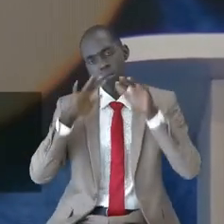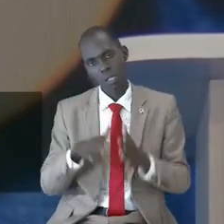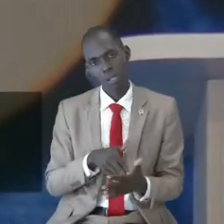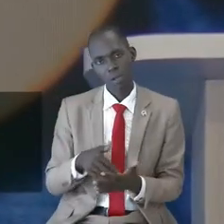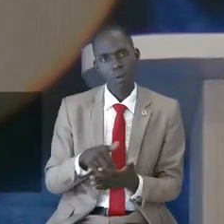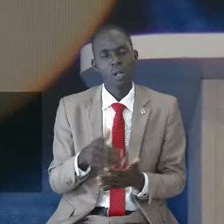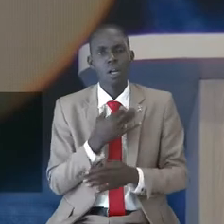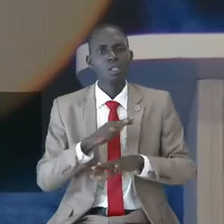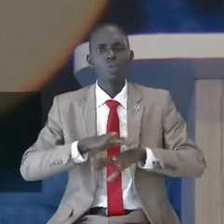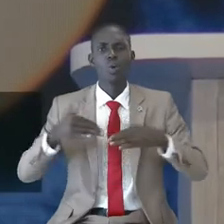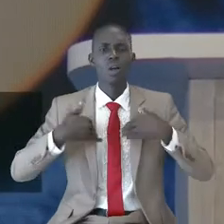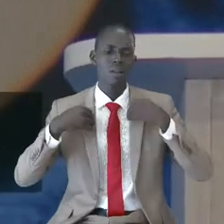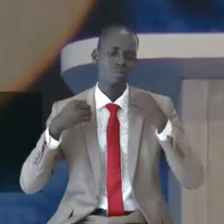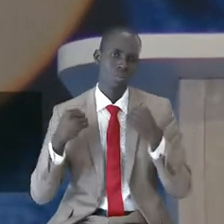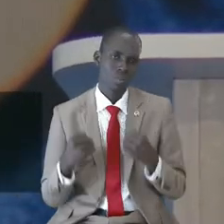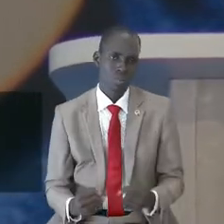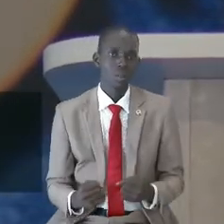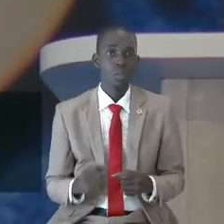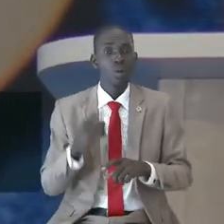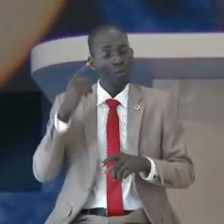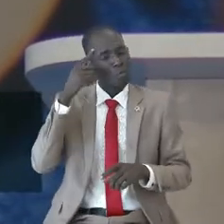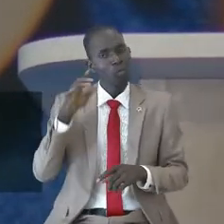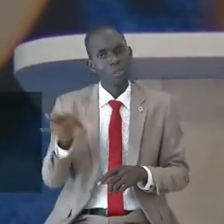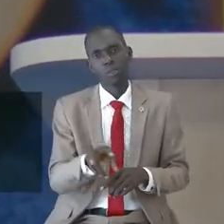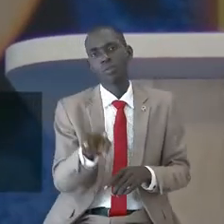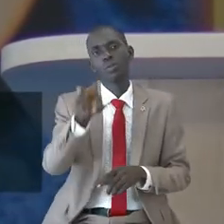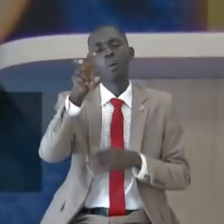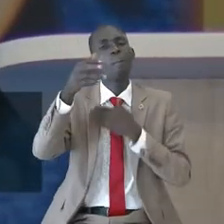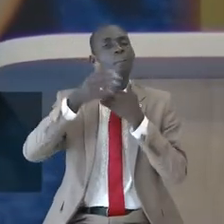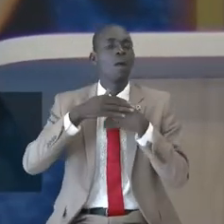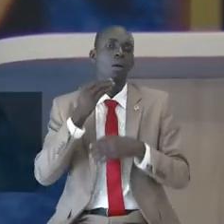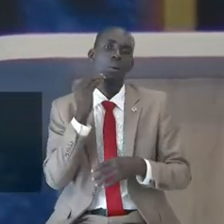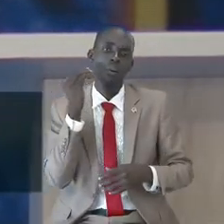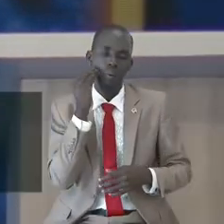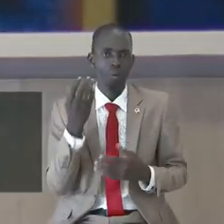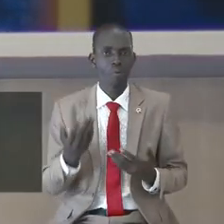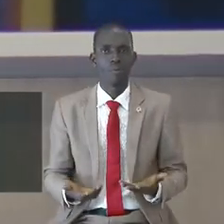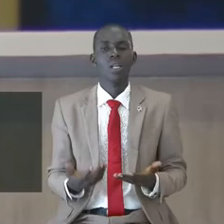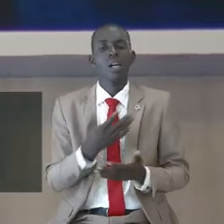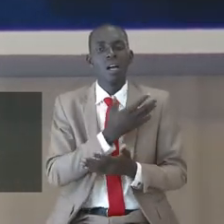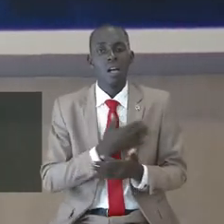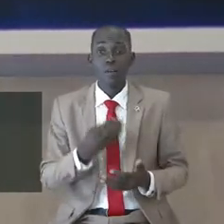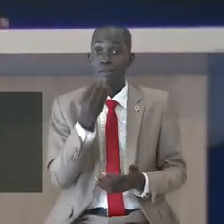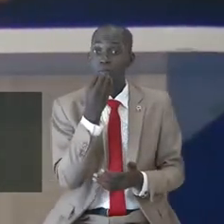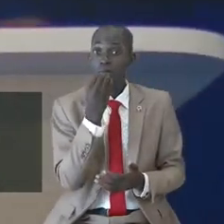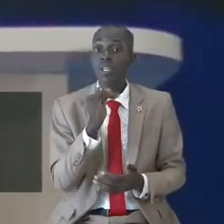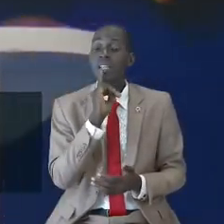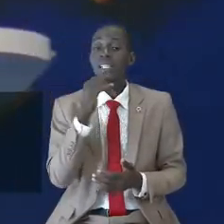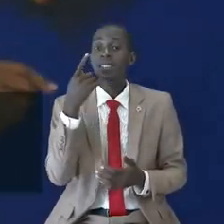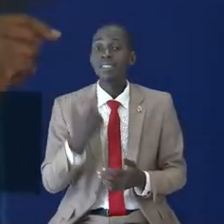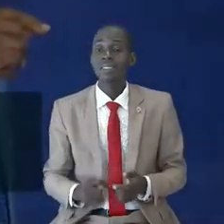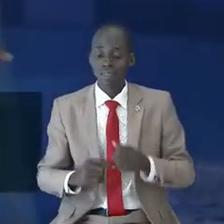did not have the strength for the journey back home. And food is the